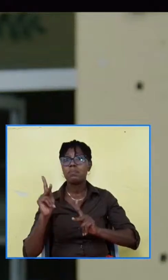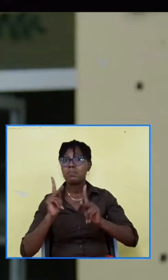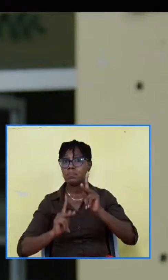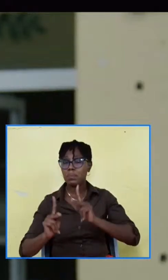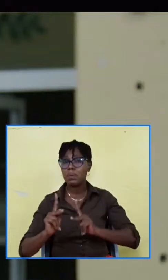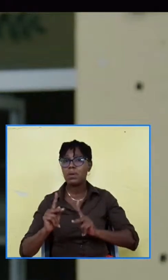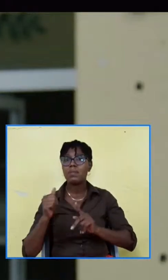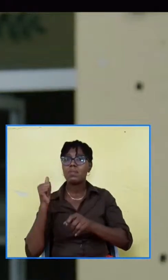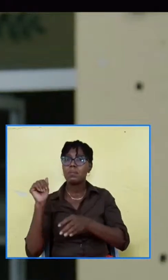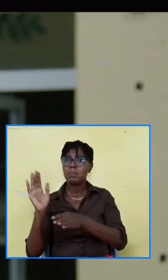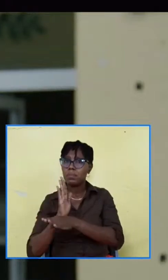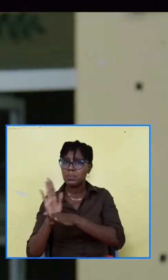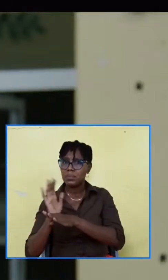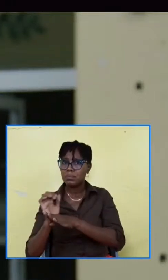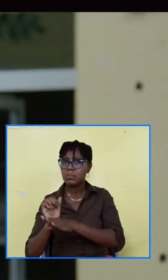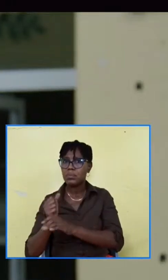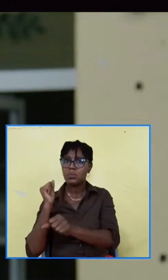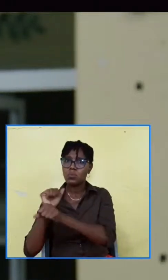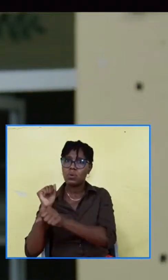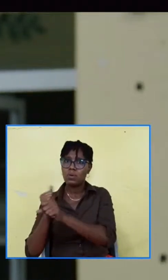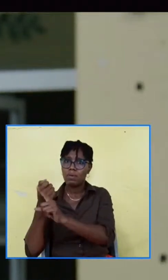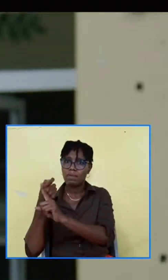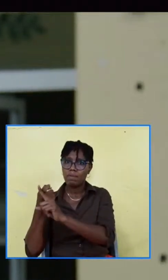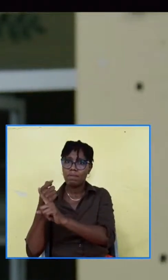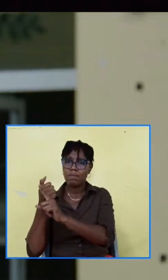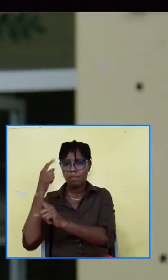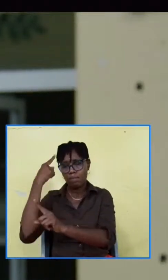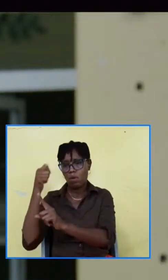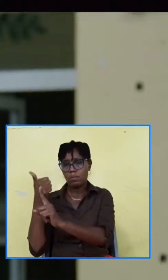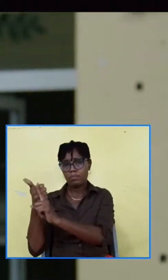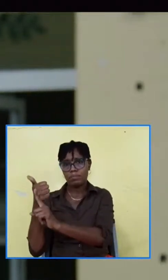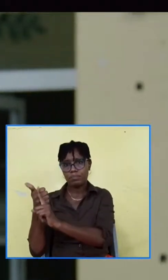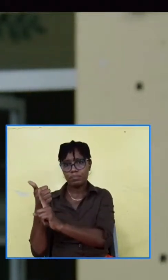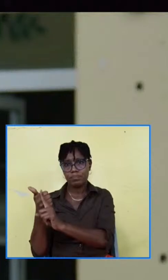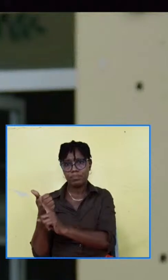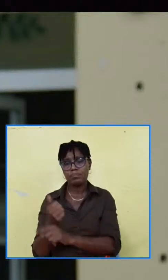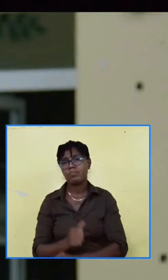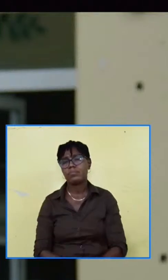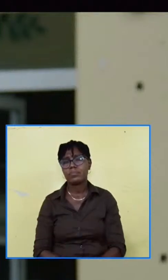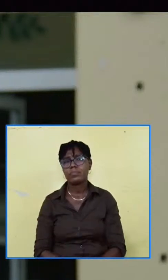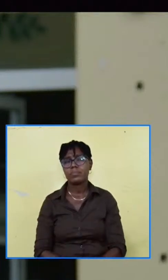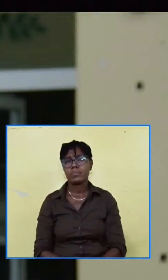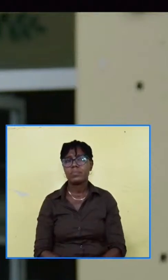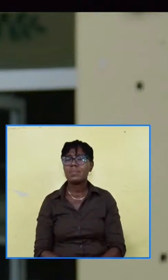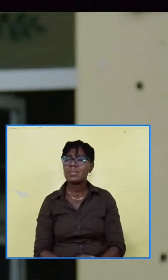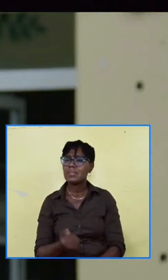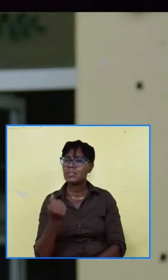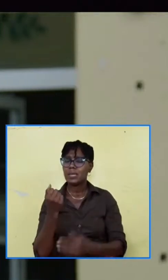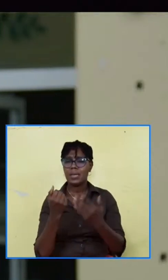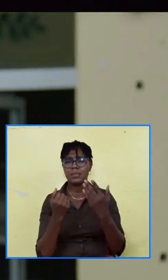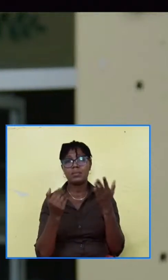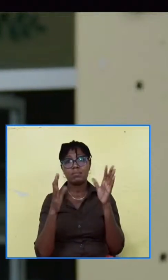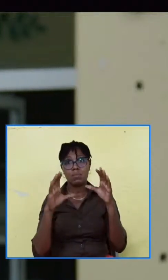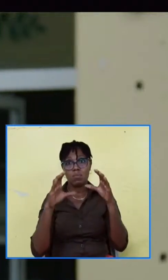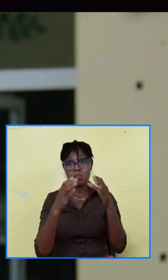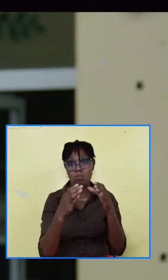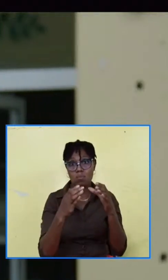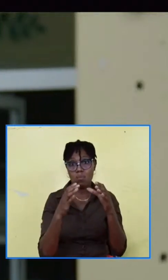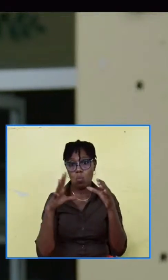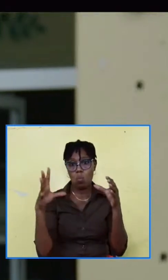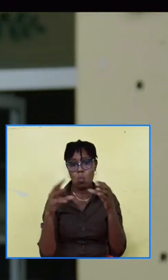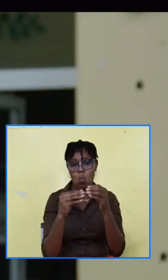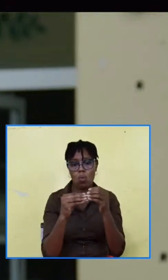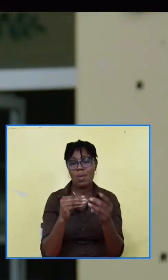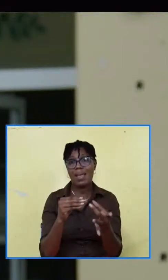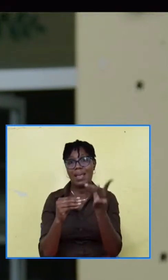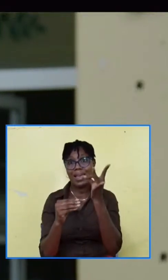self-employed persons out there, and 1 out of 8 of them, I think my term is